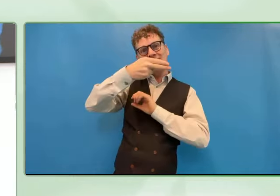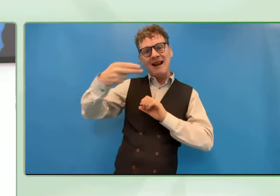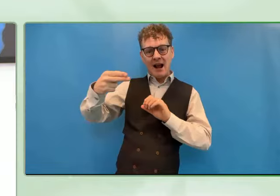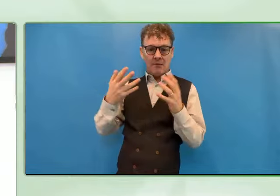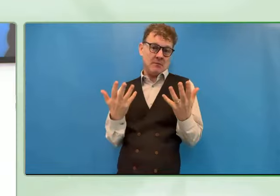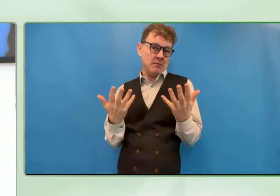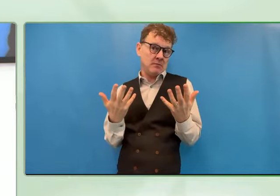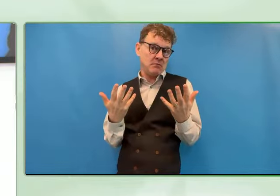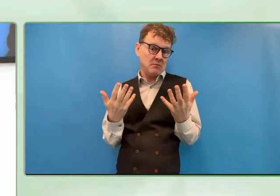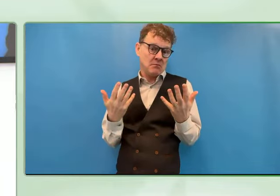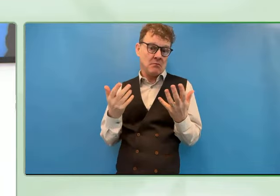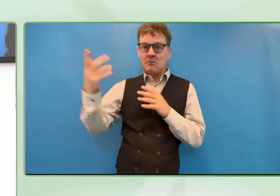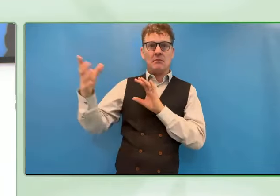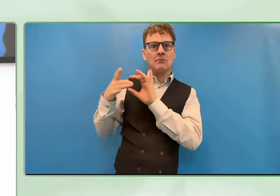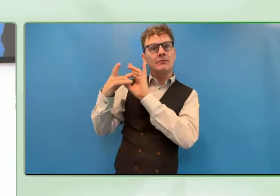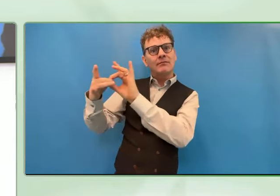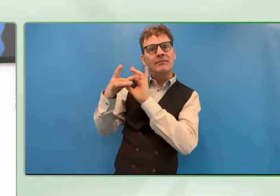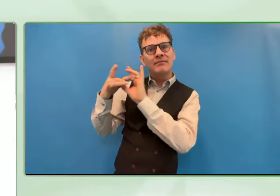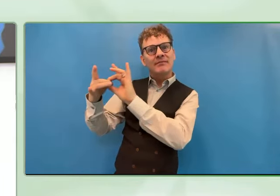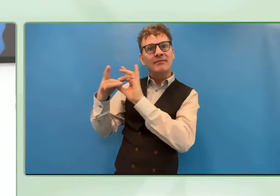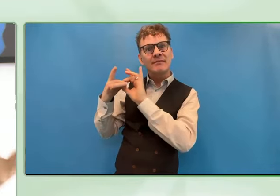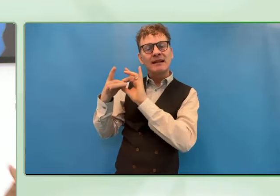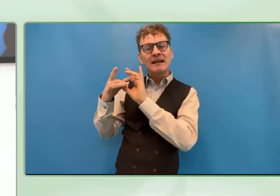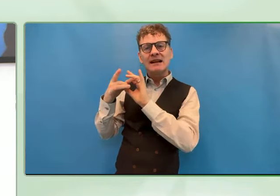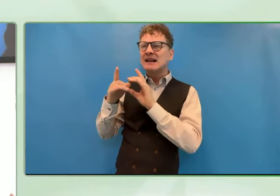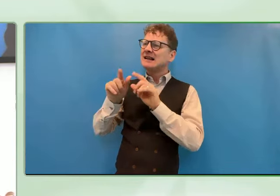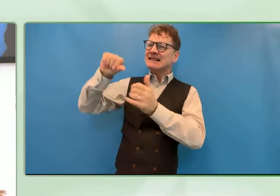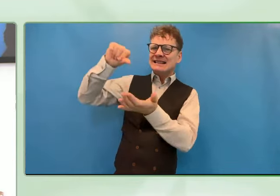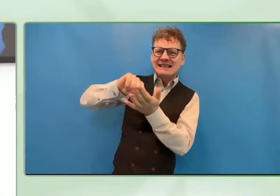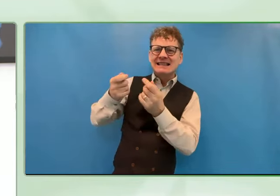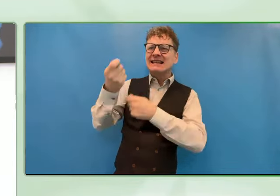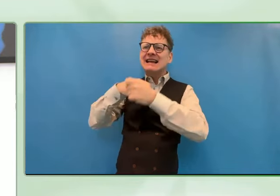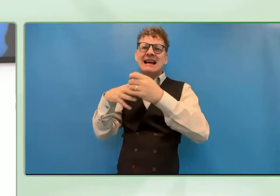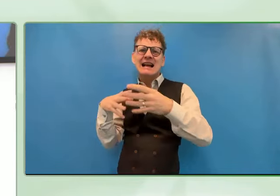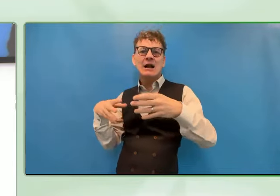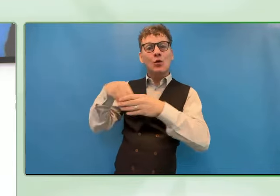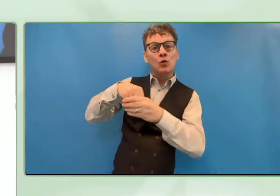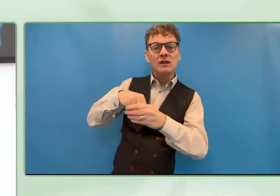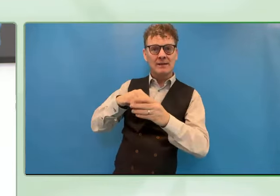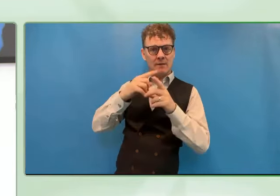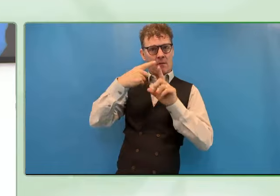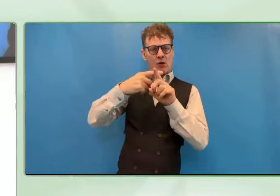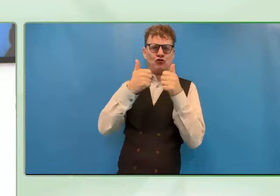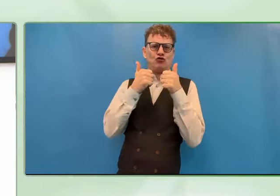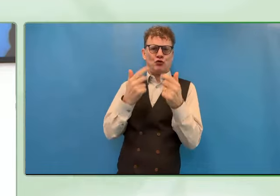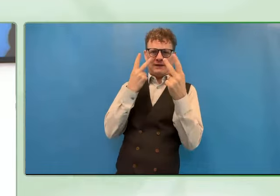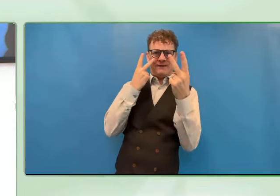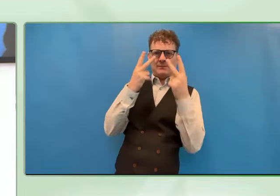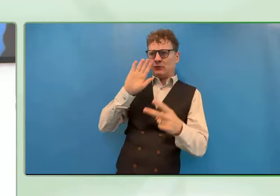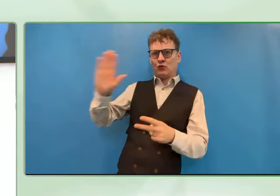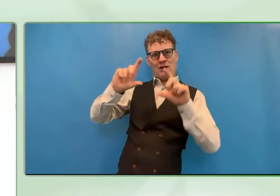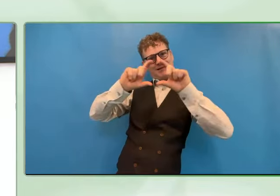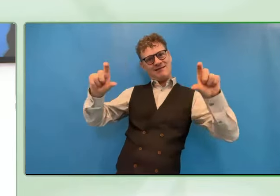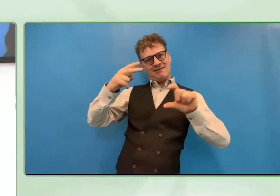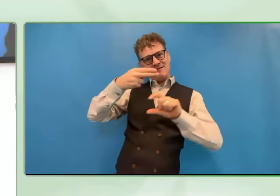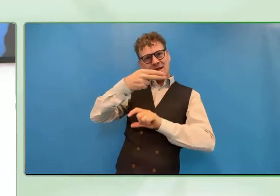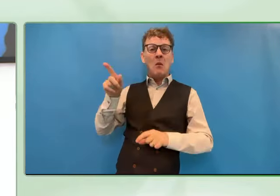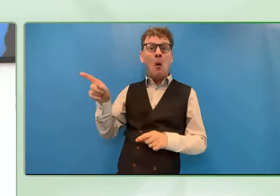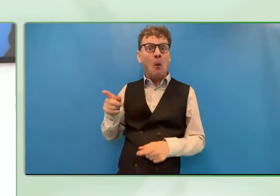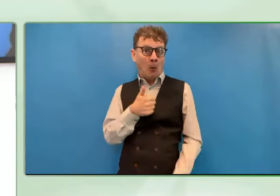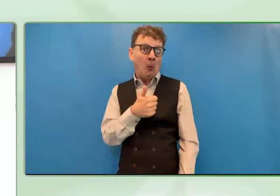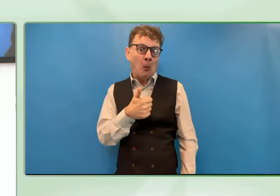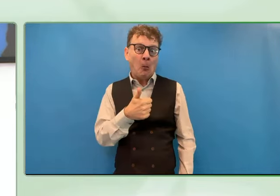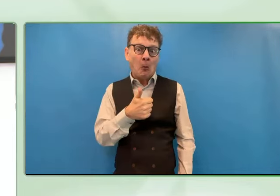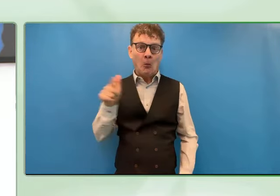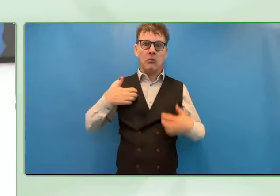part of making inclusive cities, plus you'll get great visibility. And corporates were really happy with that idea. They said, wow, that is new and we love